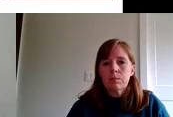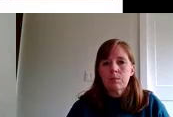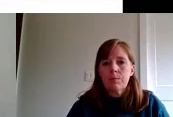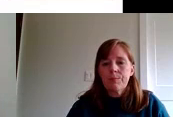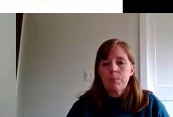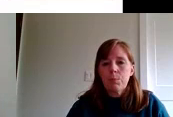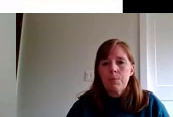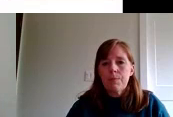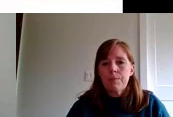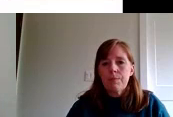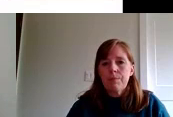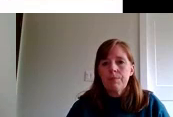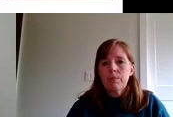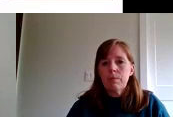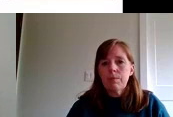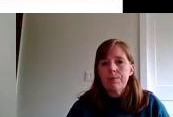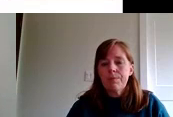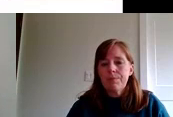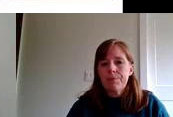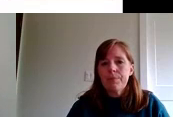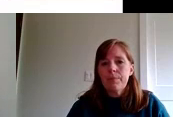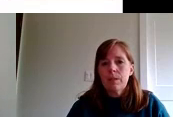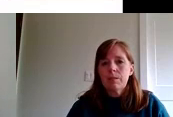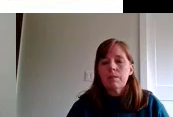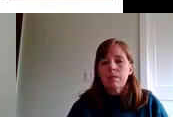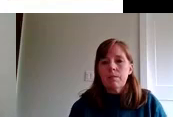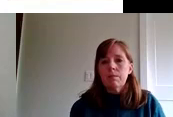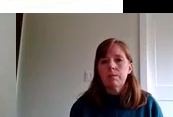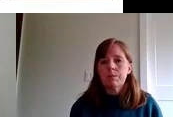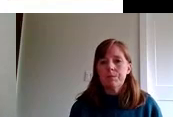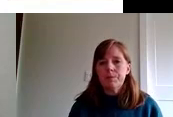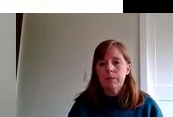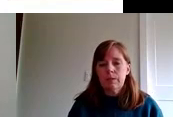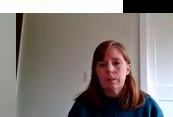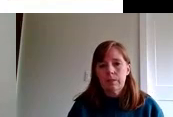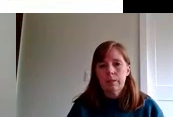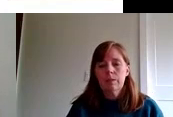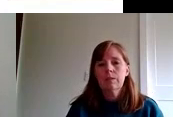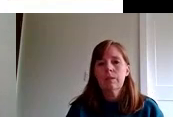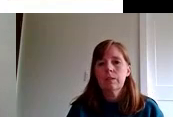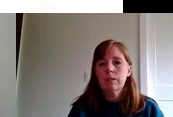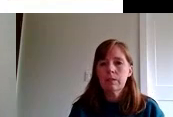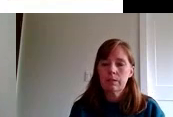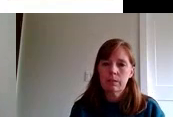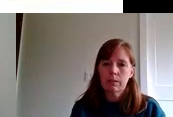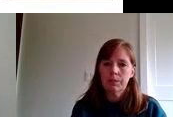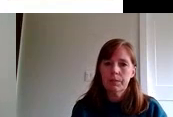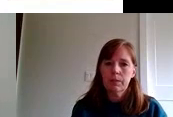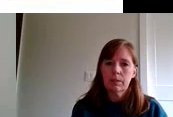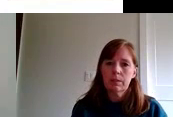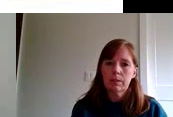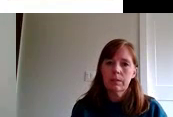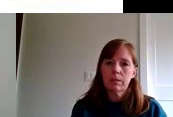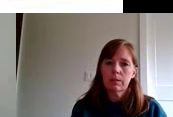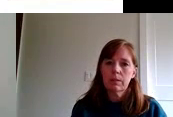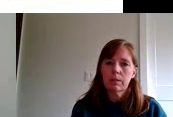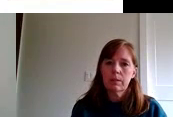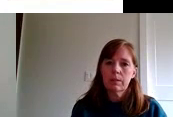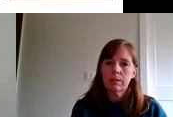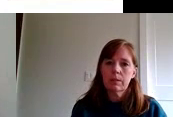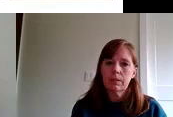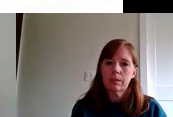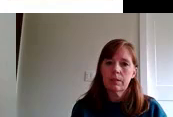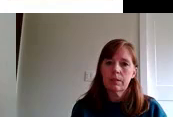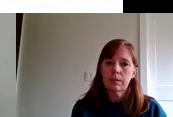school teams will still encourage families to help with taking data and sending home videos